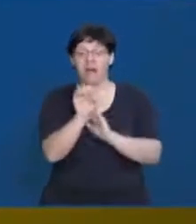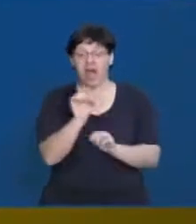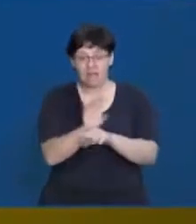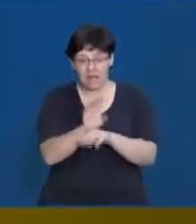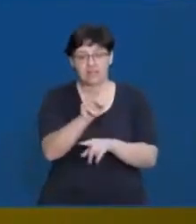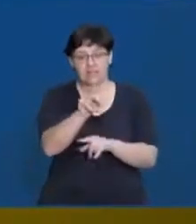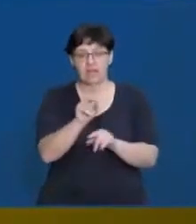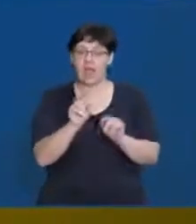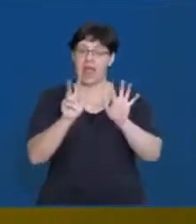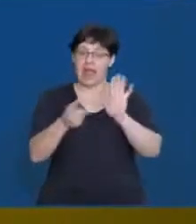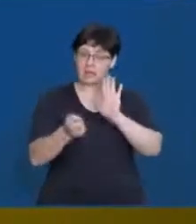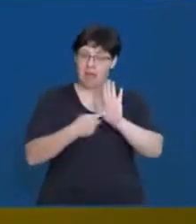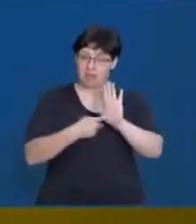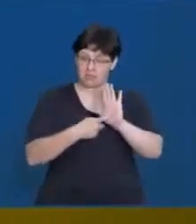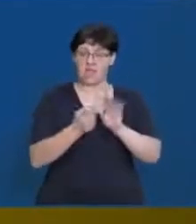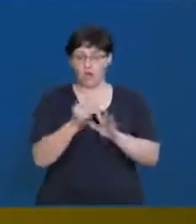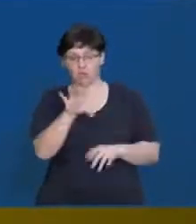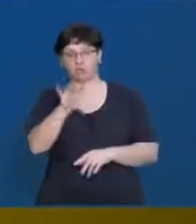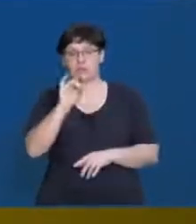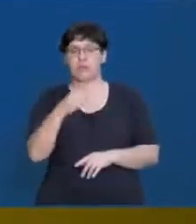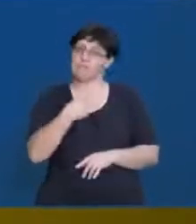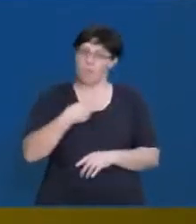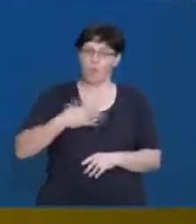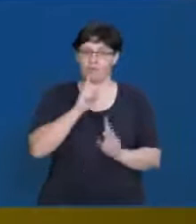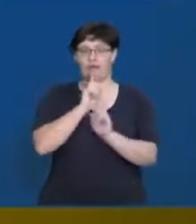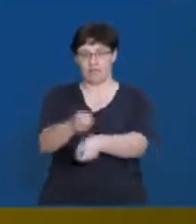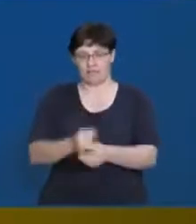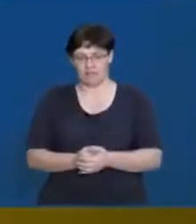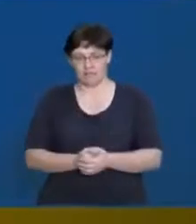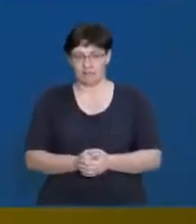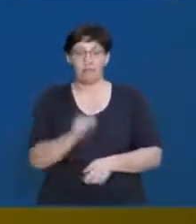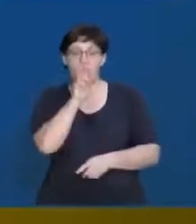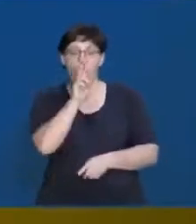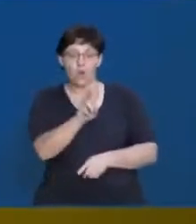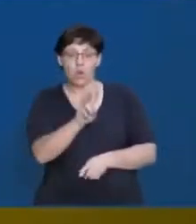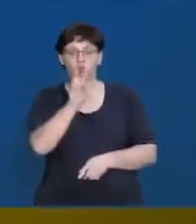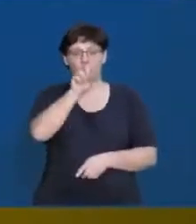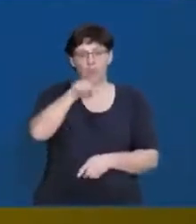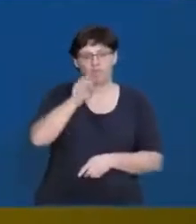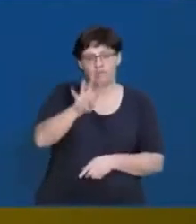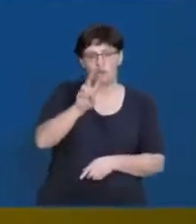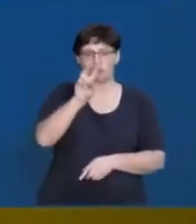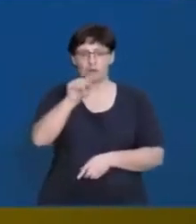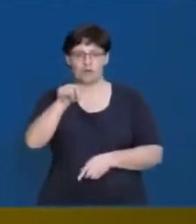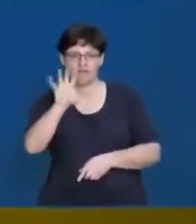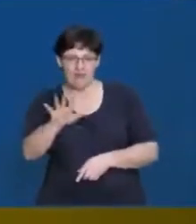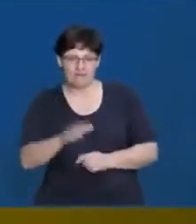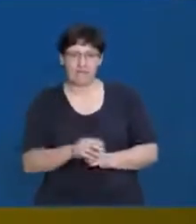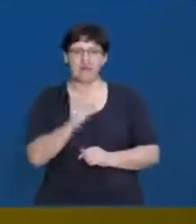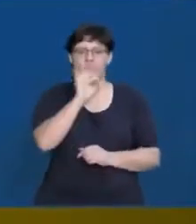learners to use your 8-mark questions for the choice of question that you want to answer. Look at your question 2.4,